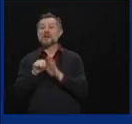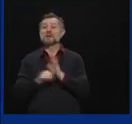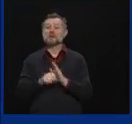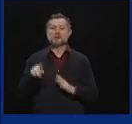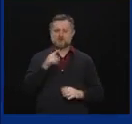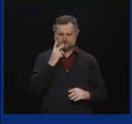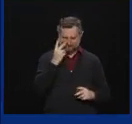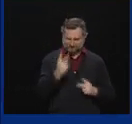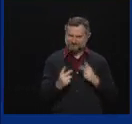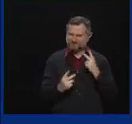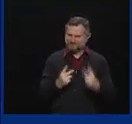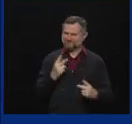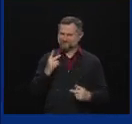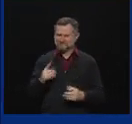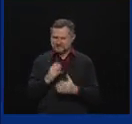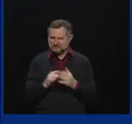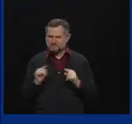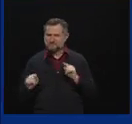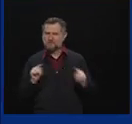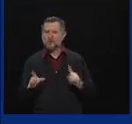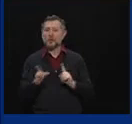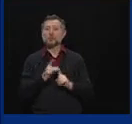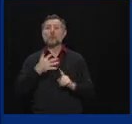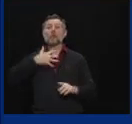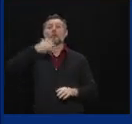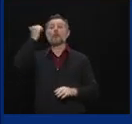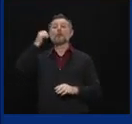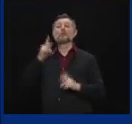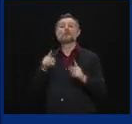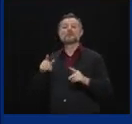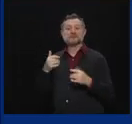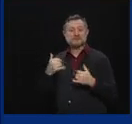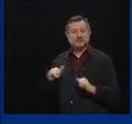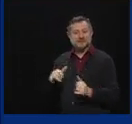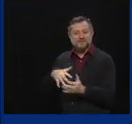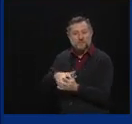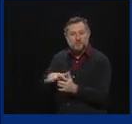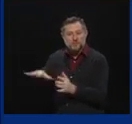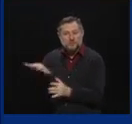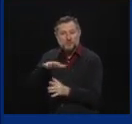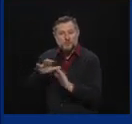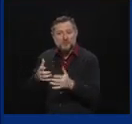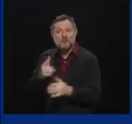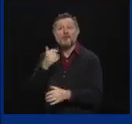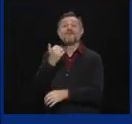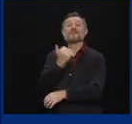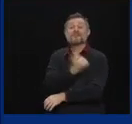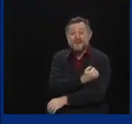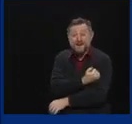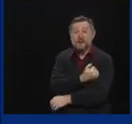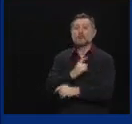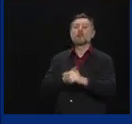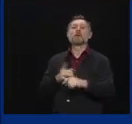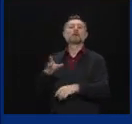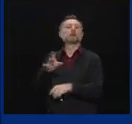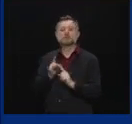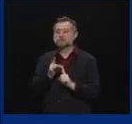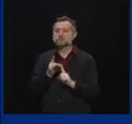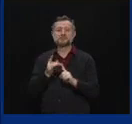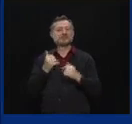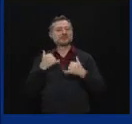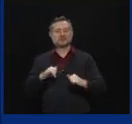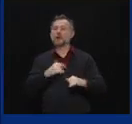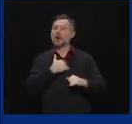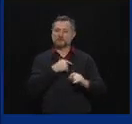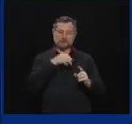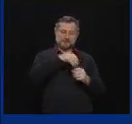cases with older people. They are very vulnerable if they get the breakthrough, and we have to make sure that they're protected as well. So we're approaching